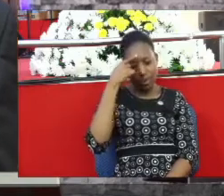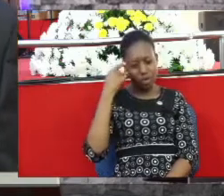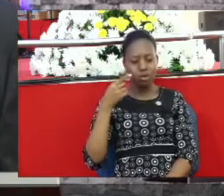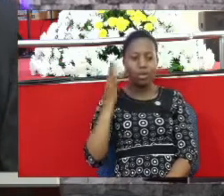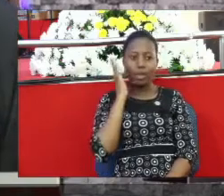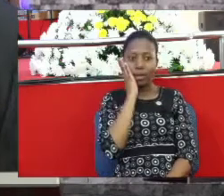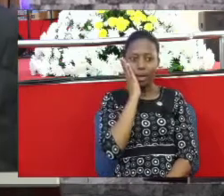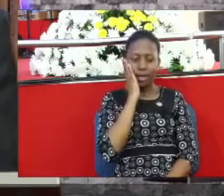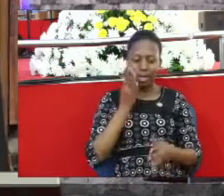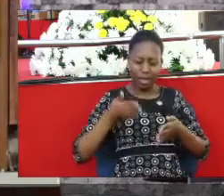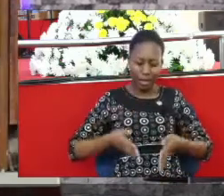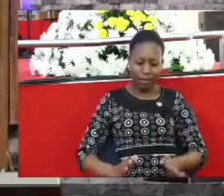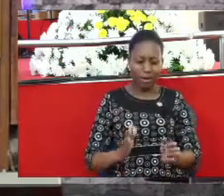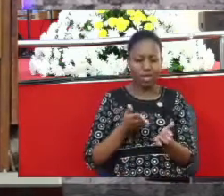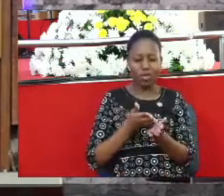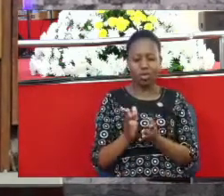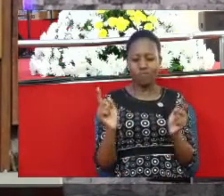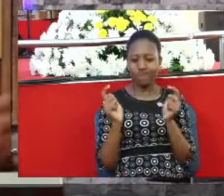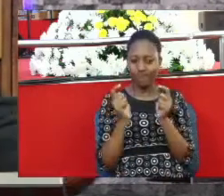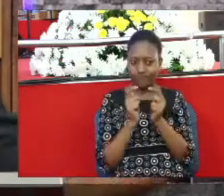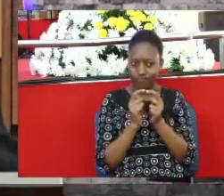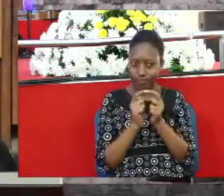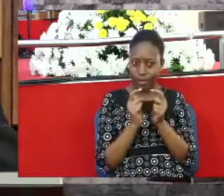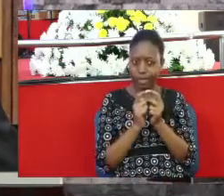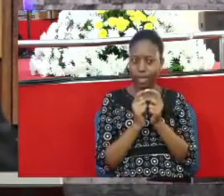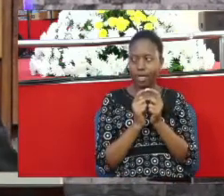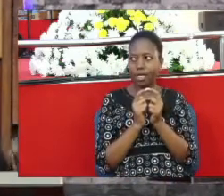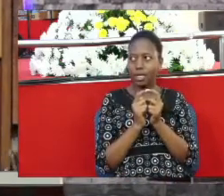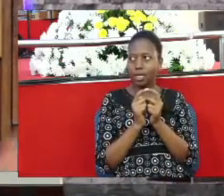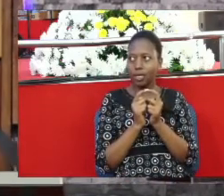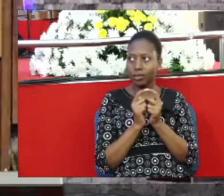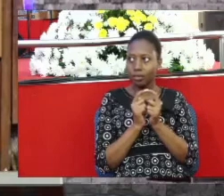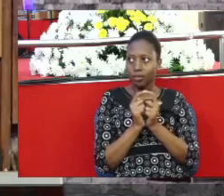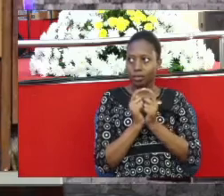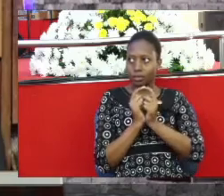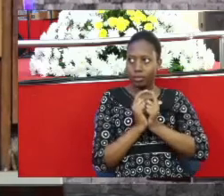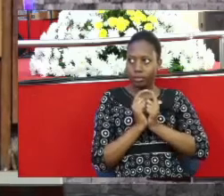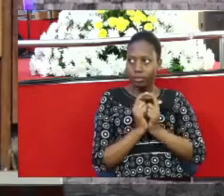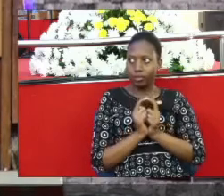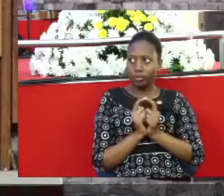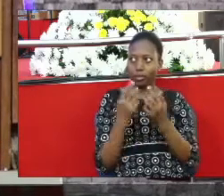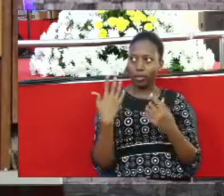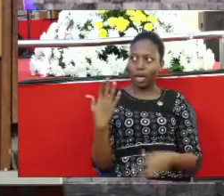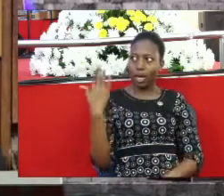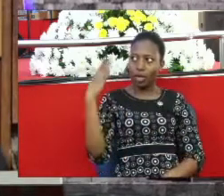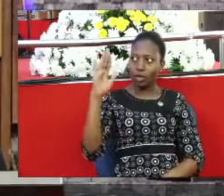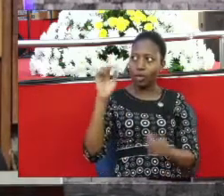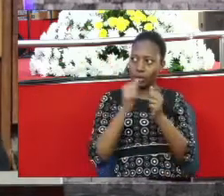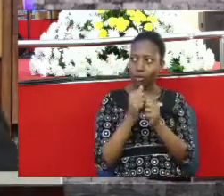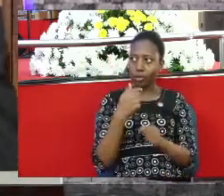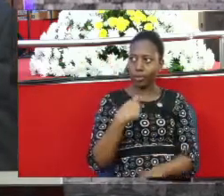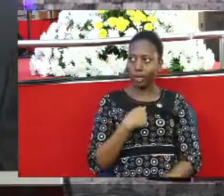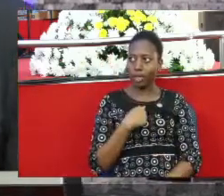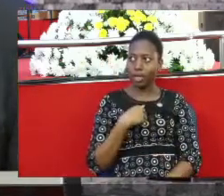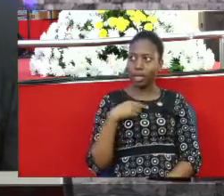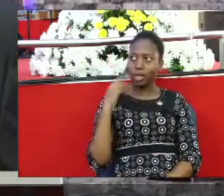would bless me indeed and enlarge my territory, that your hand would be with me, and that you would keep me